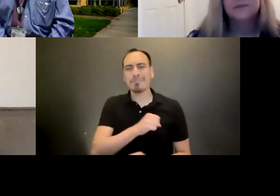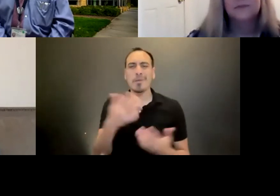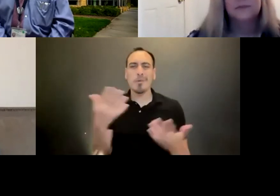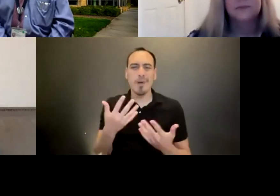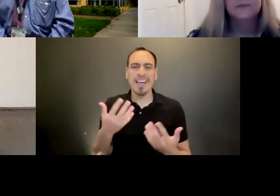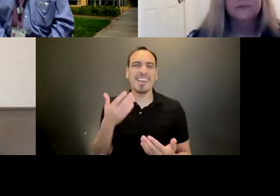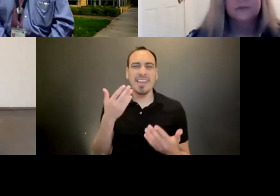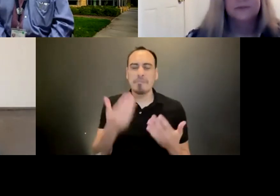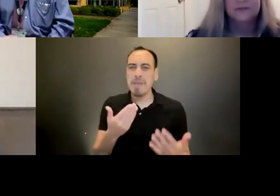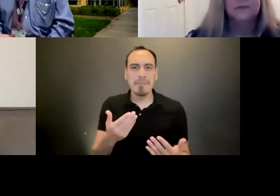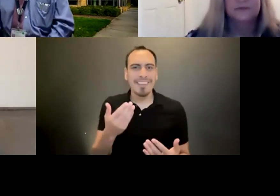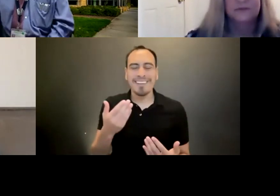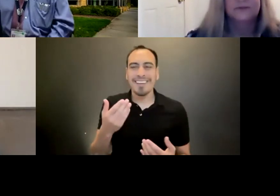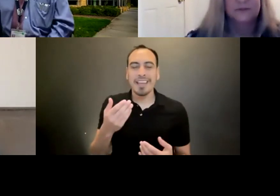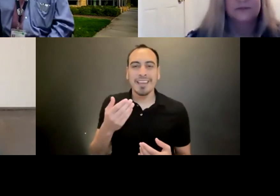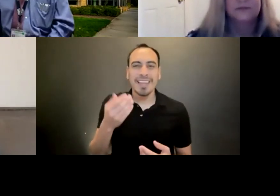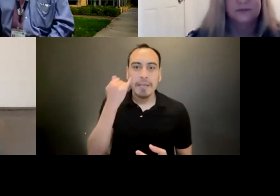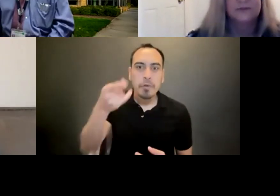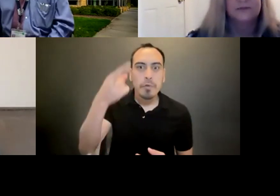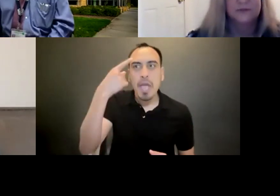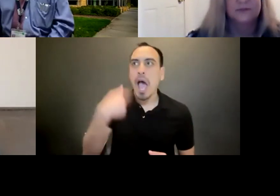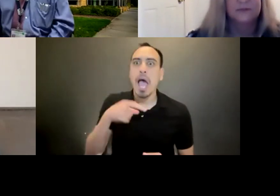probably not realistic.